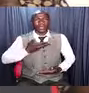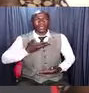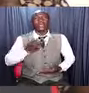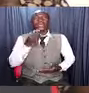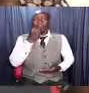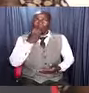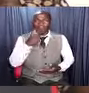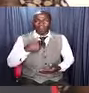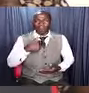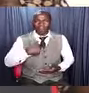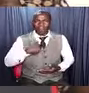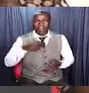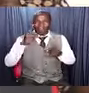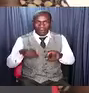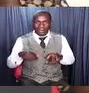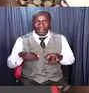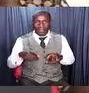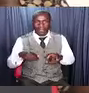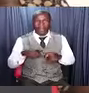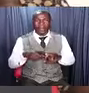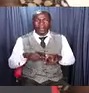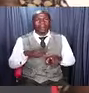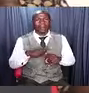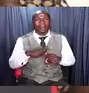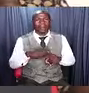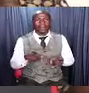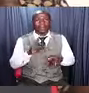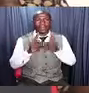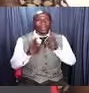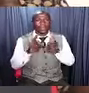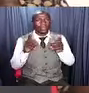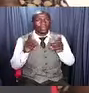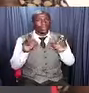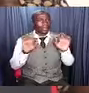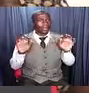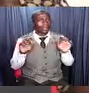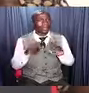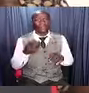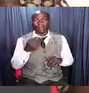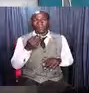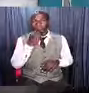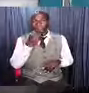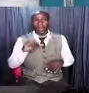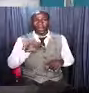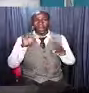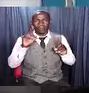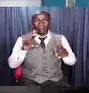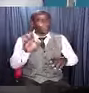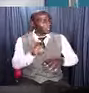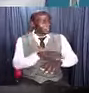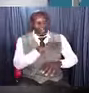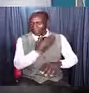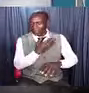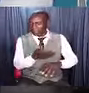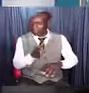kabisa. I will not nitaja kuimba imongovo ngo. I will sing a lot that there's power and power. Niko lango moja wa. There is